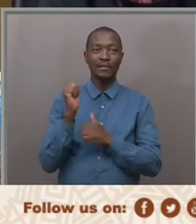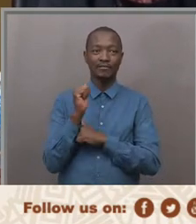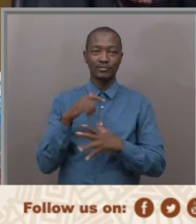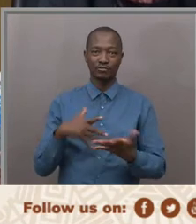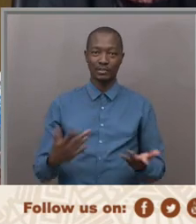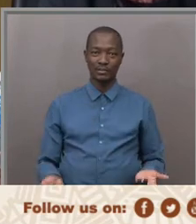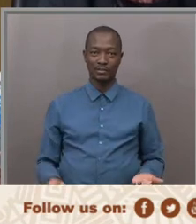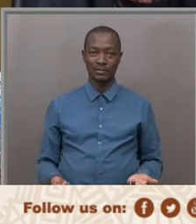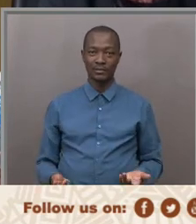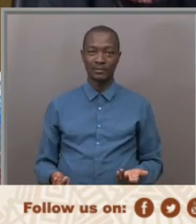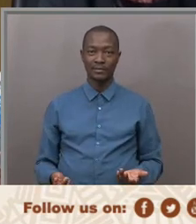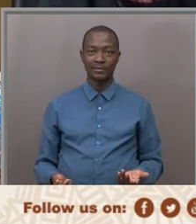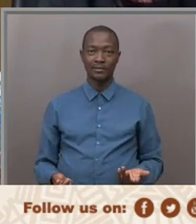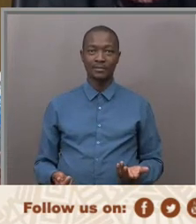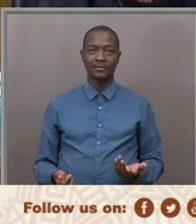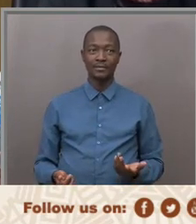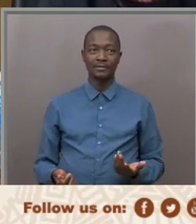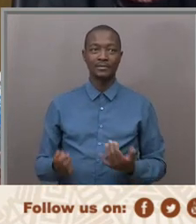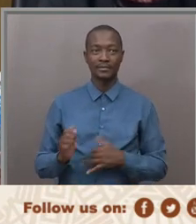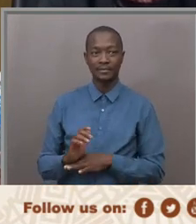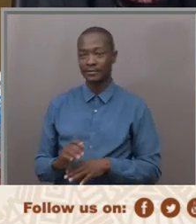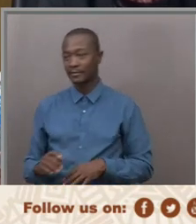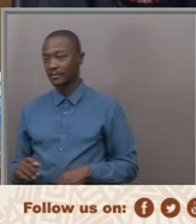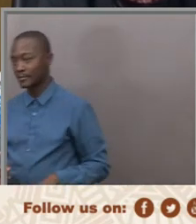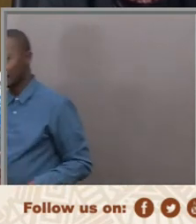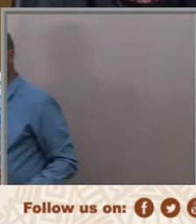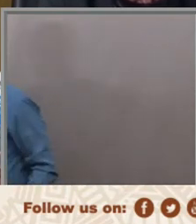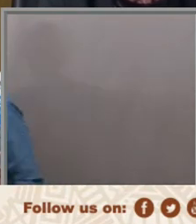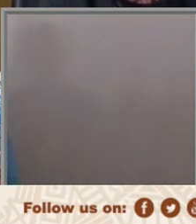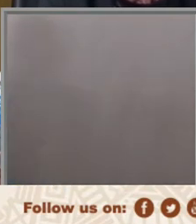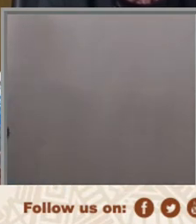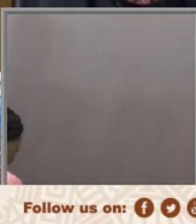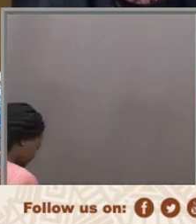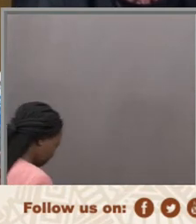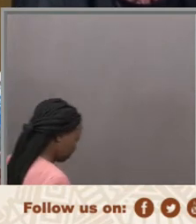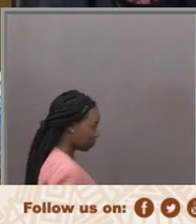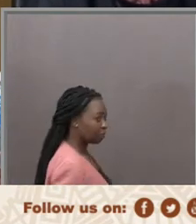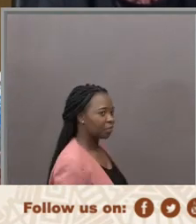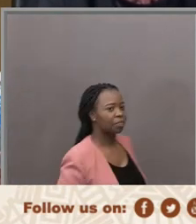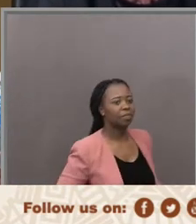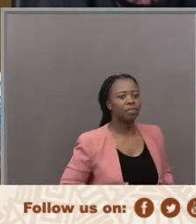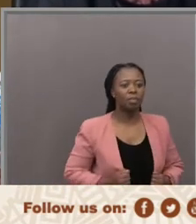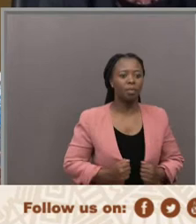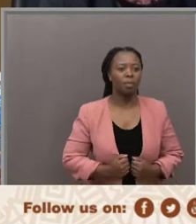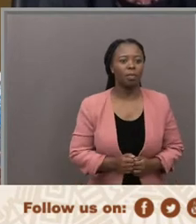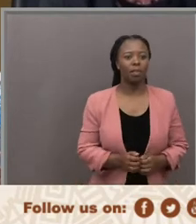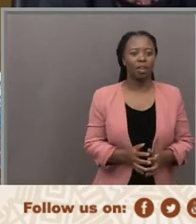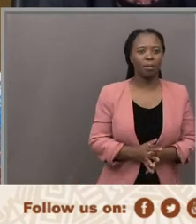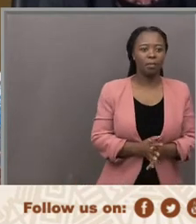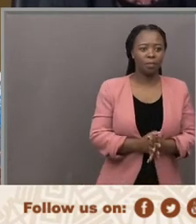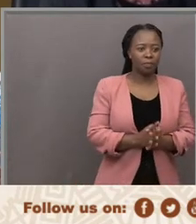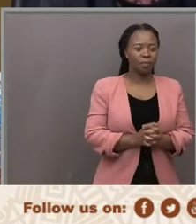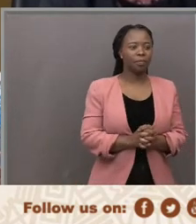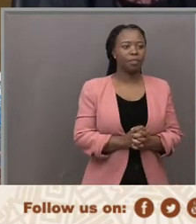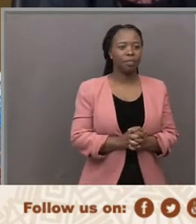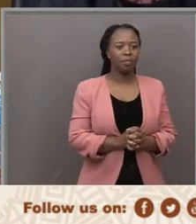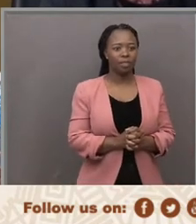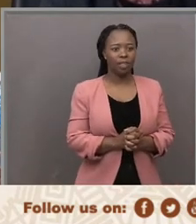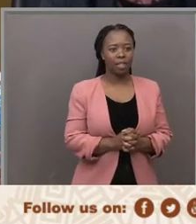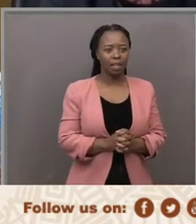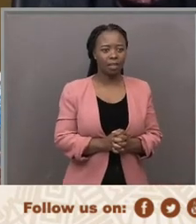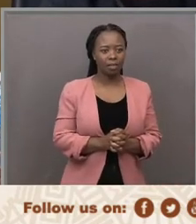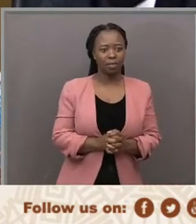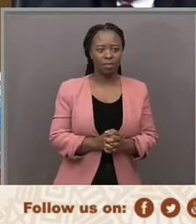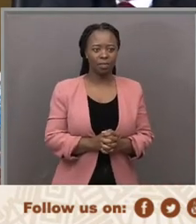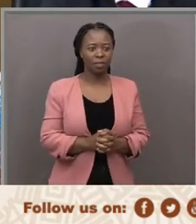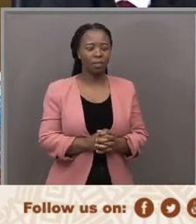So 8,600 construction-related jobs are also going to be created in the run-up to opening this